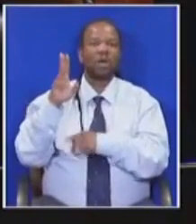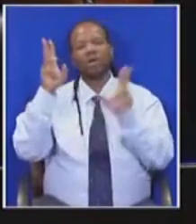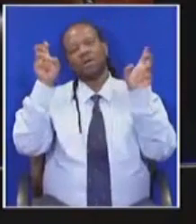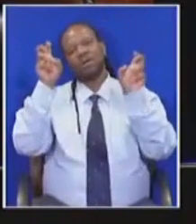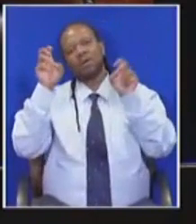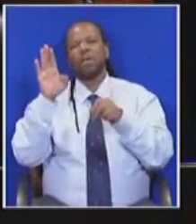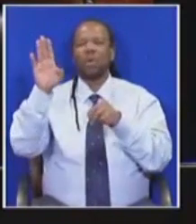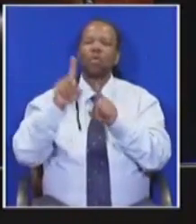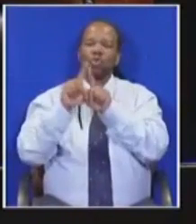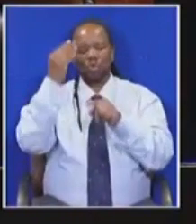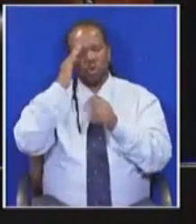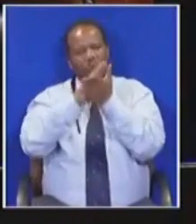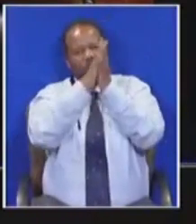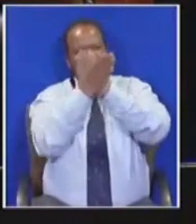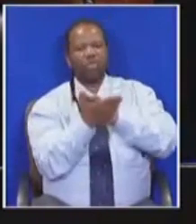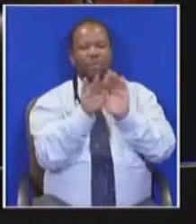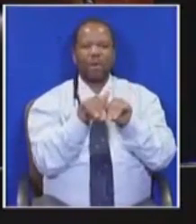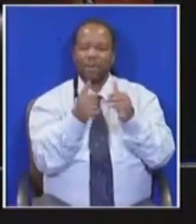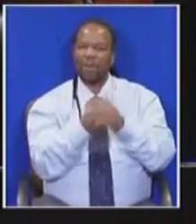they are being disruptive,